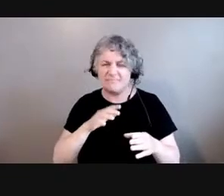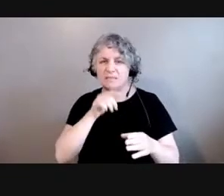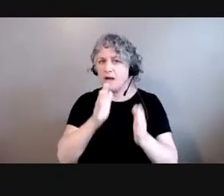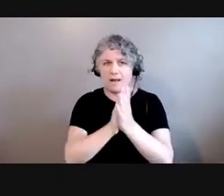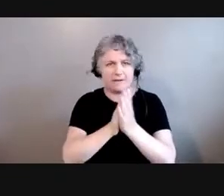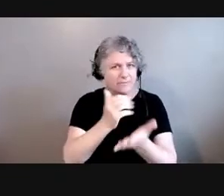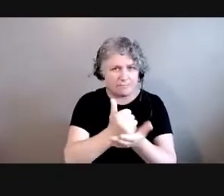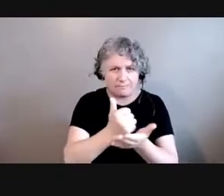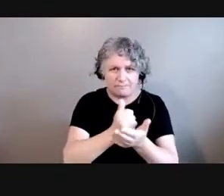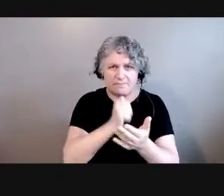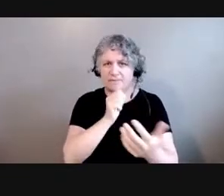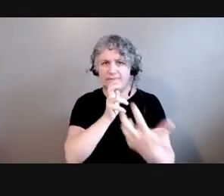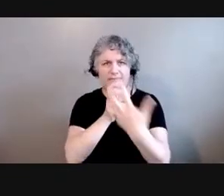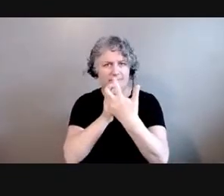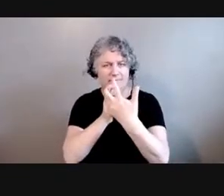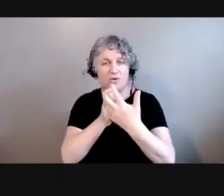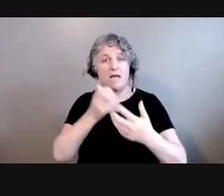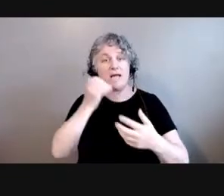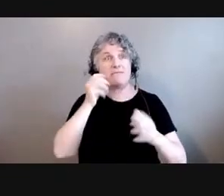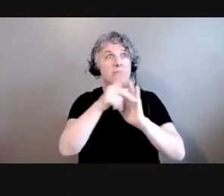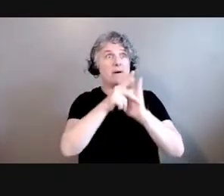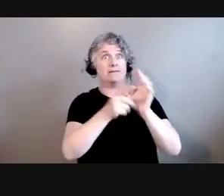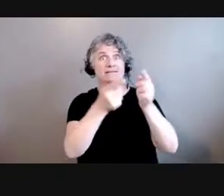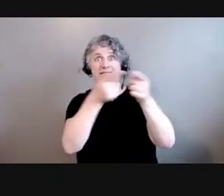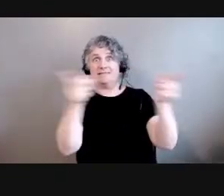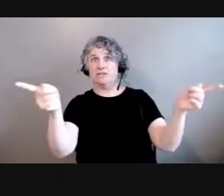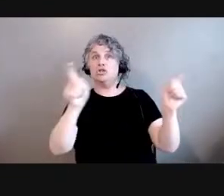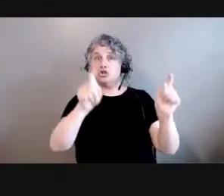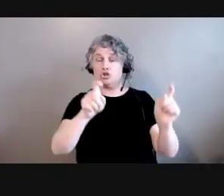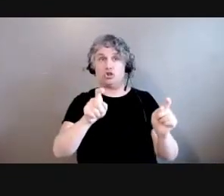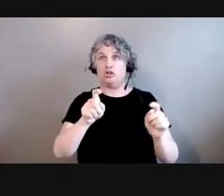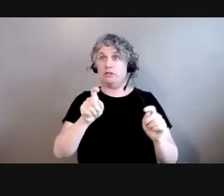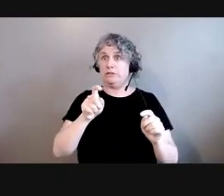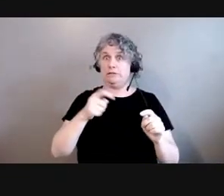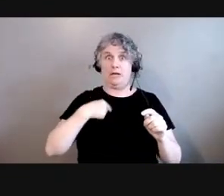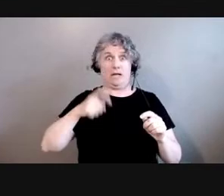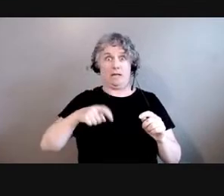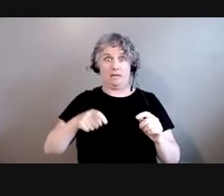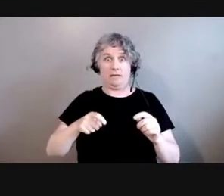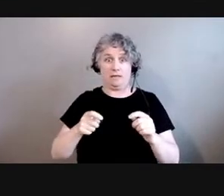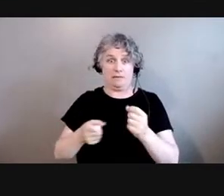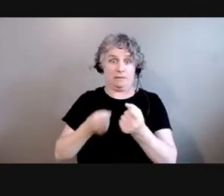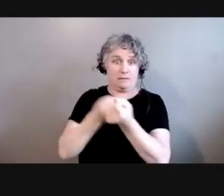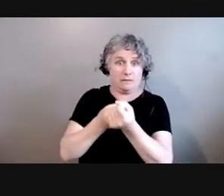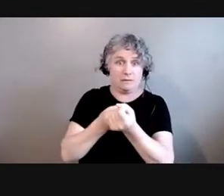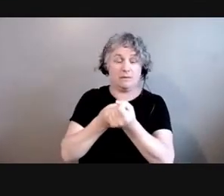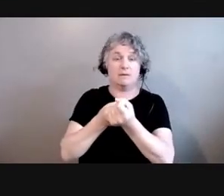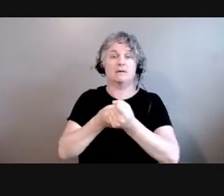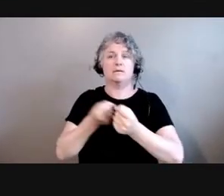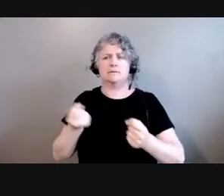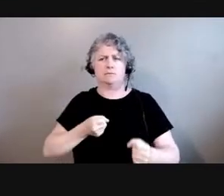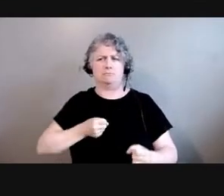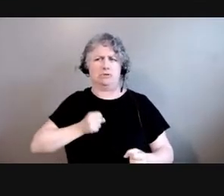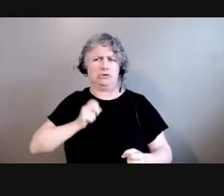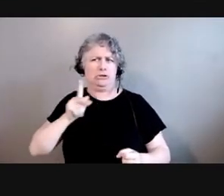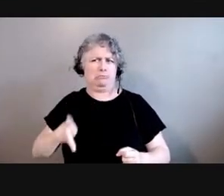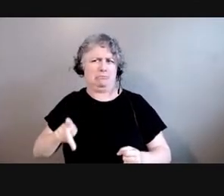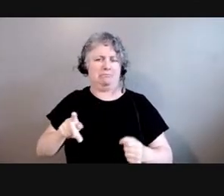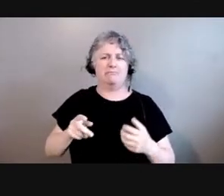and even when there is a set of policies that says, should you require accessibility support, identify yourself,